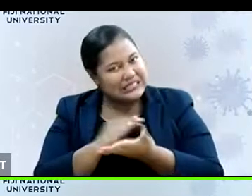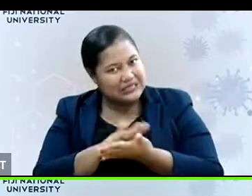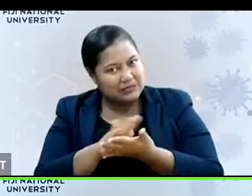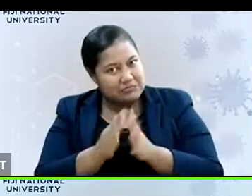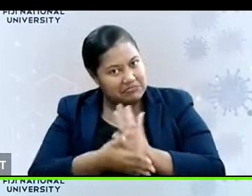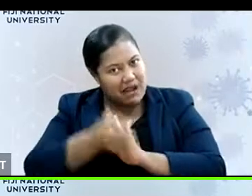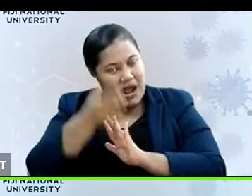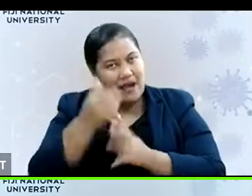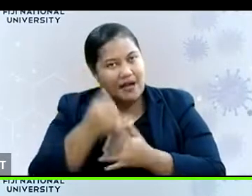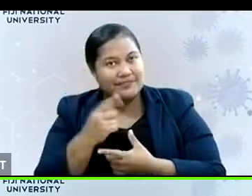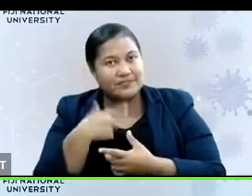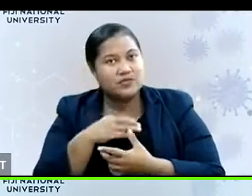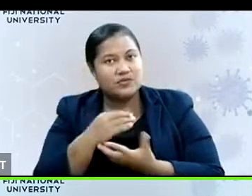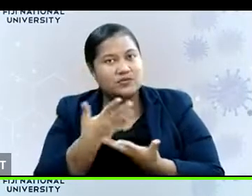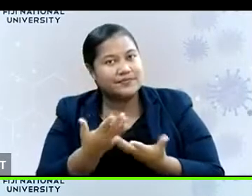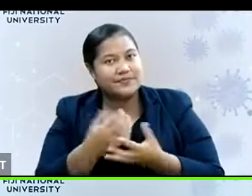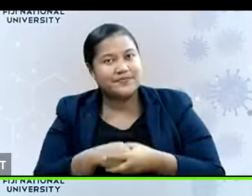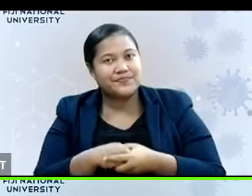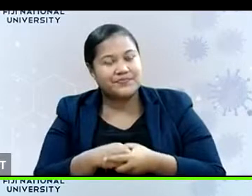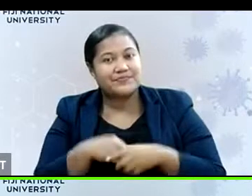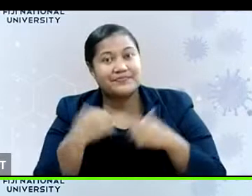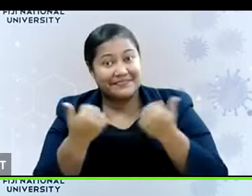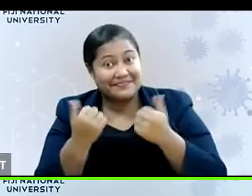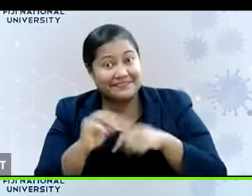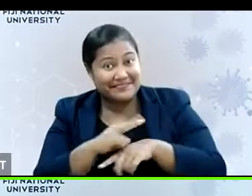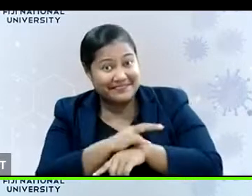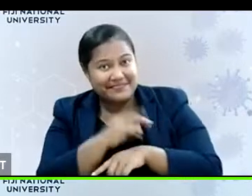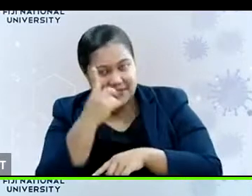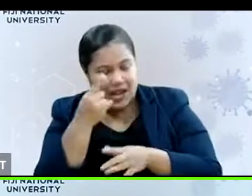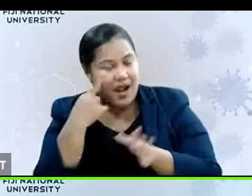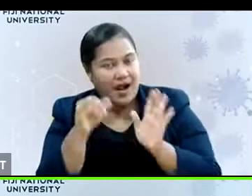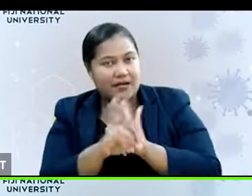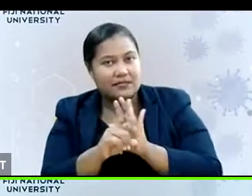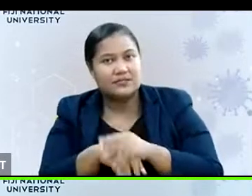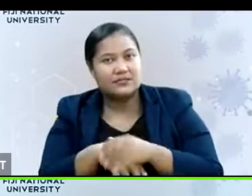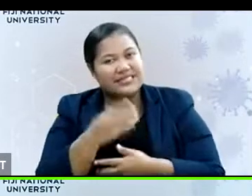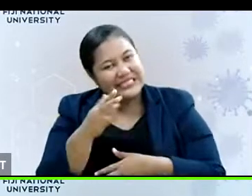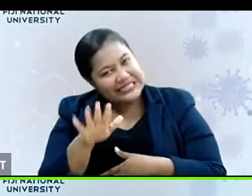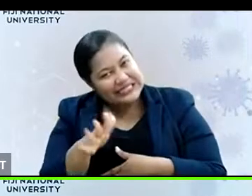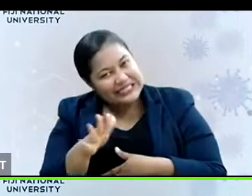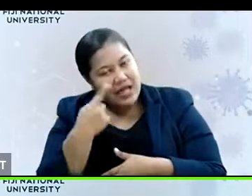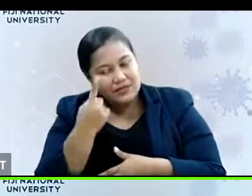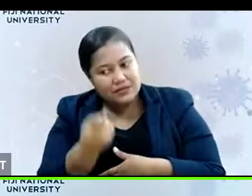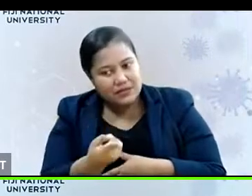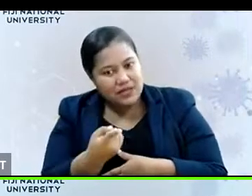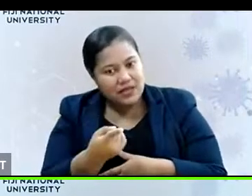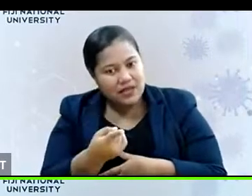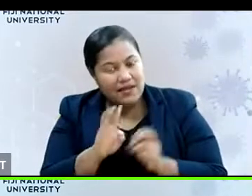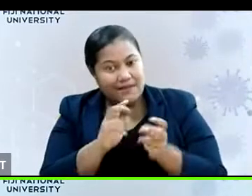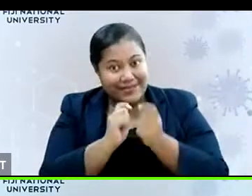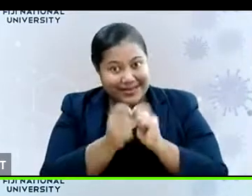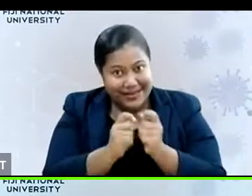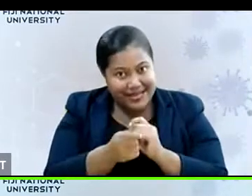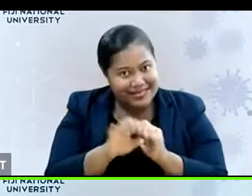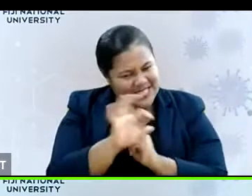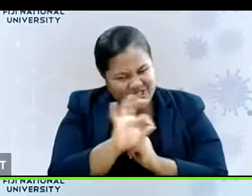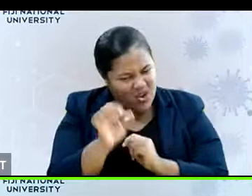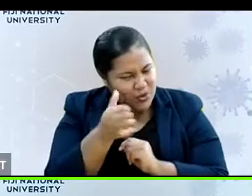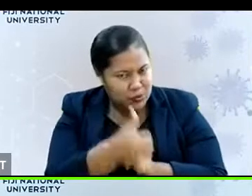with. Now that can either mean that the sample wasn't a good